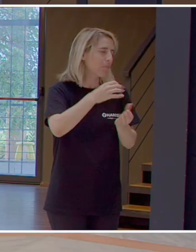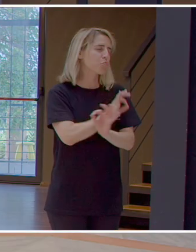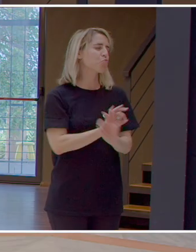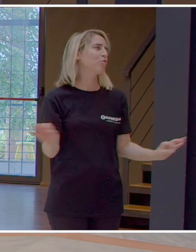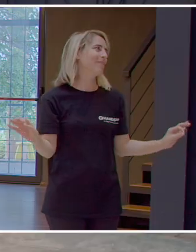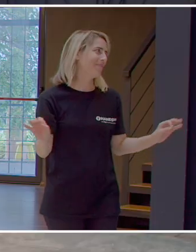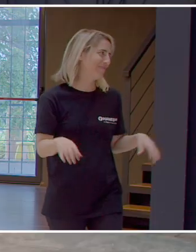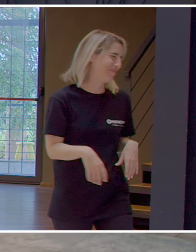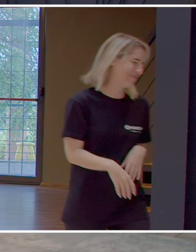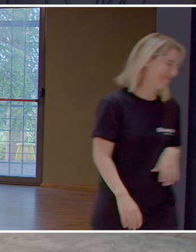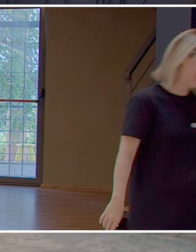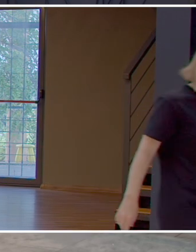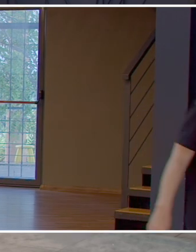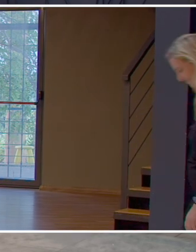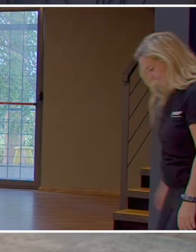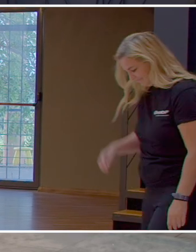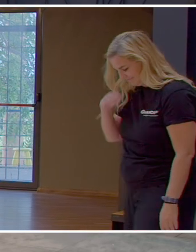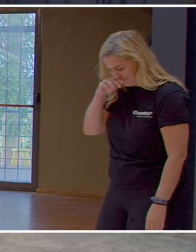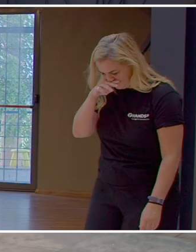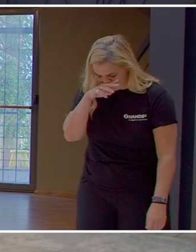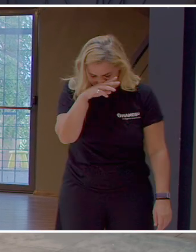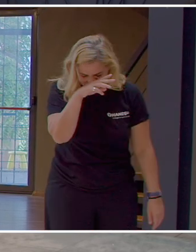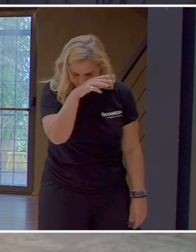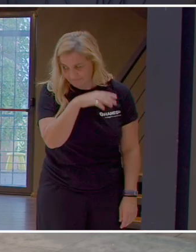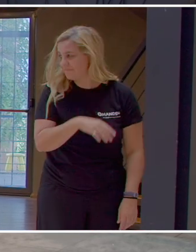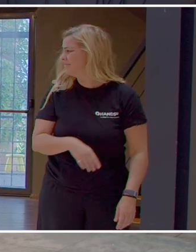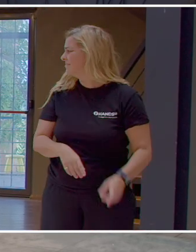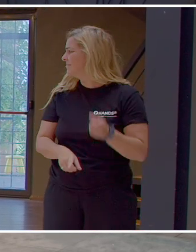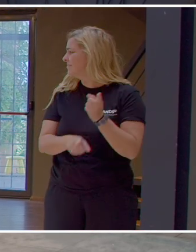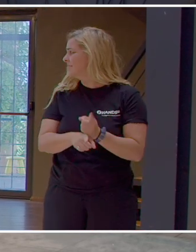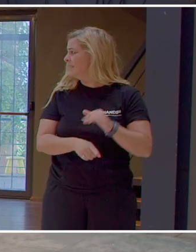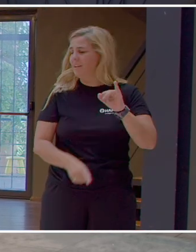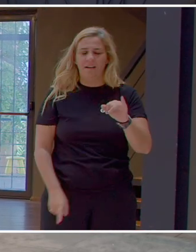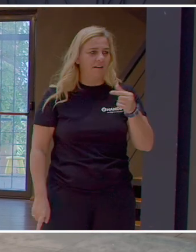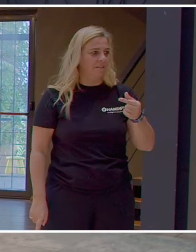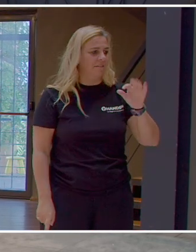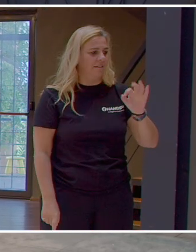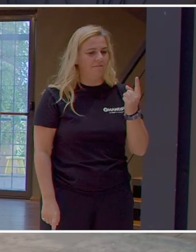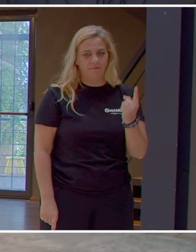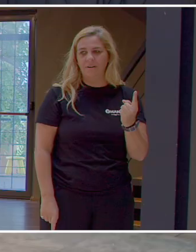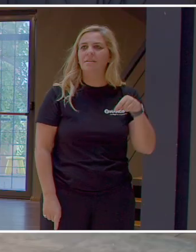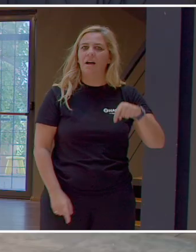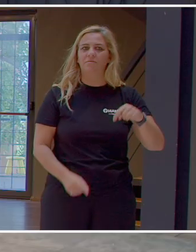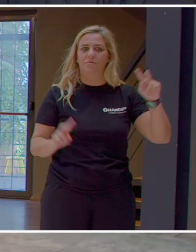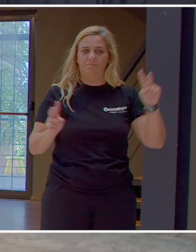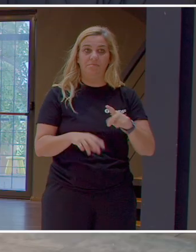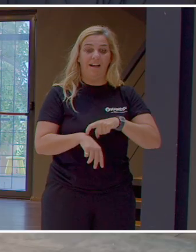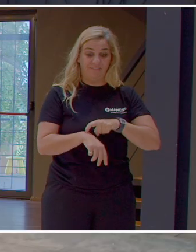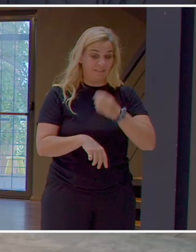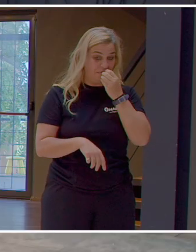go. So lower IGF-1 is also something that happens when you go on plants. It's